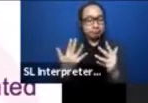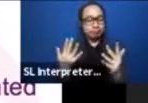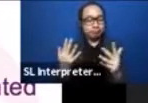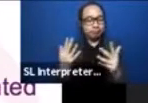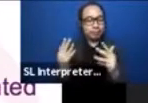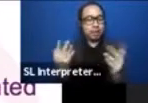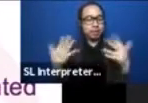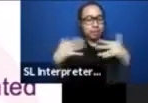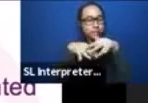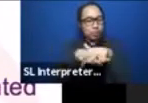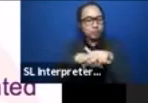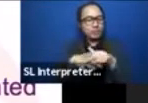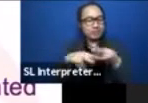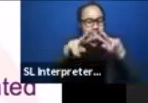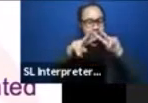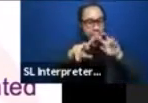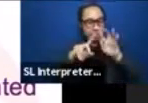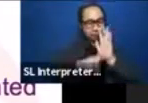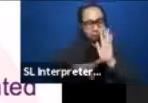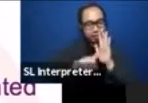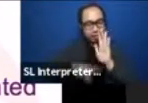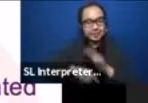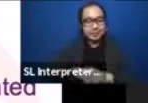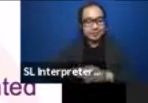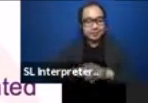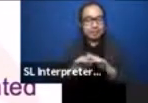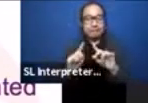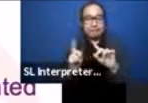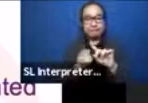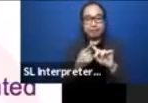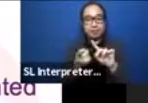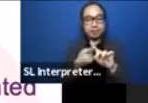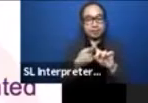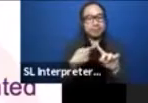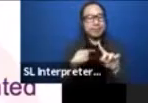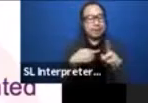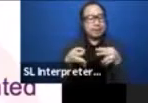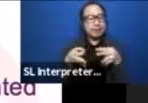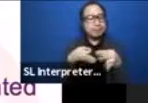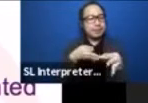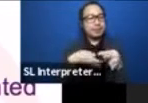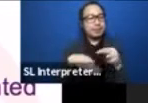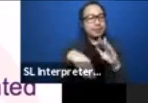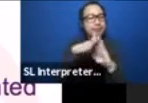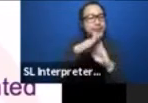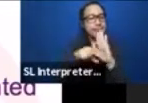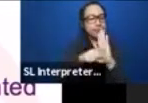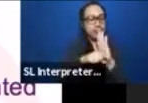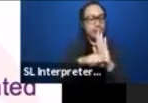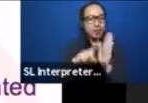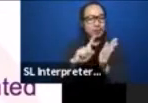first, let's move to the background of the studies. Female Entertainment Workers